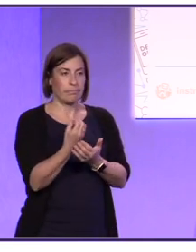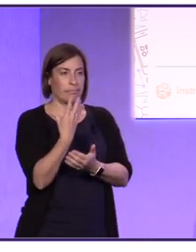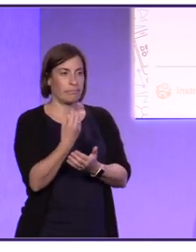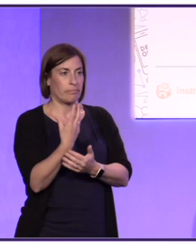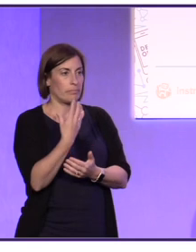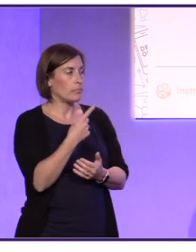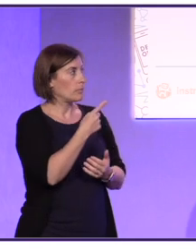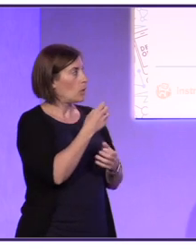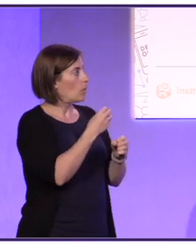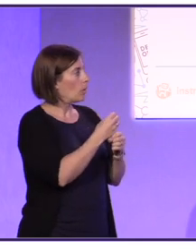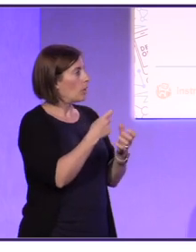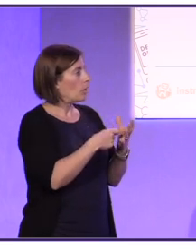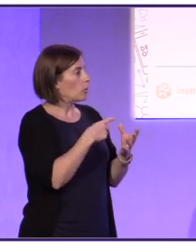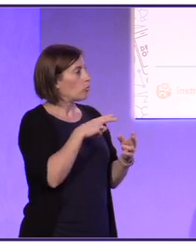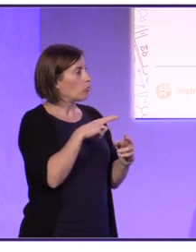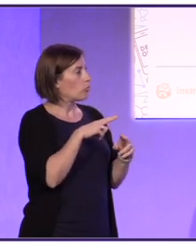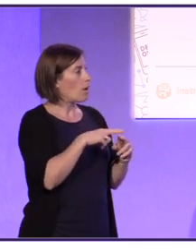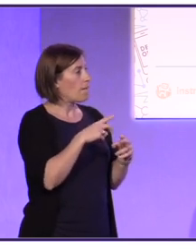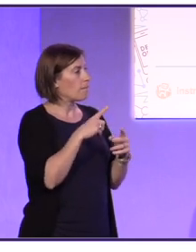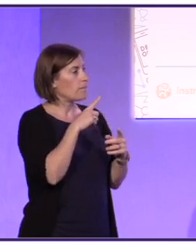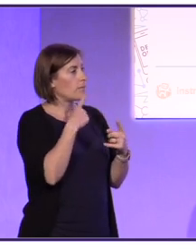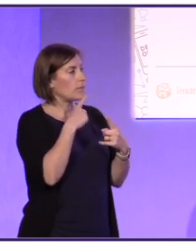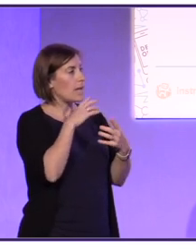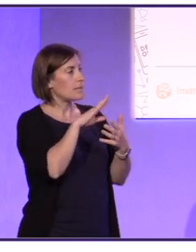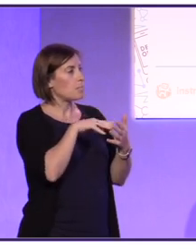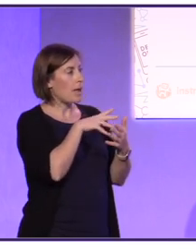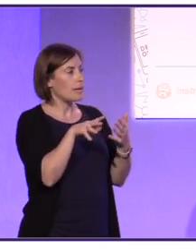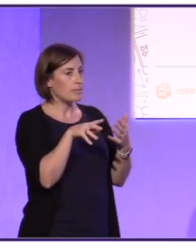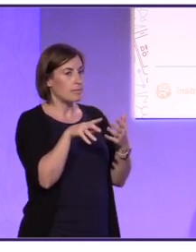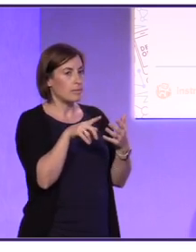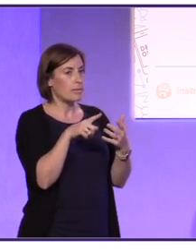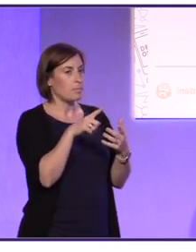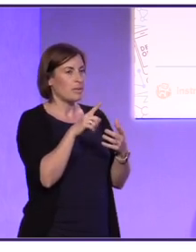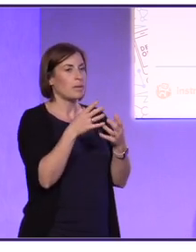graph database and it's failed. This is something we want to alert on.